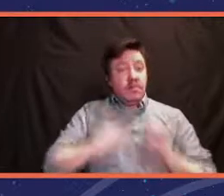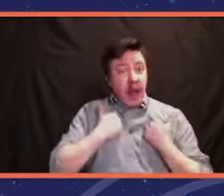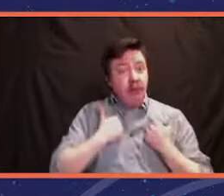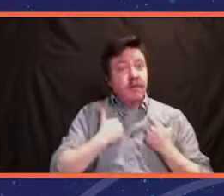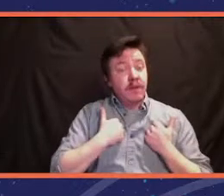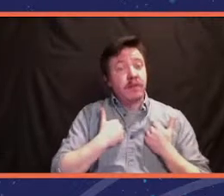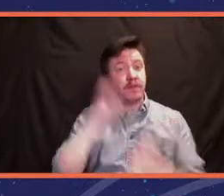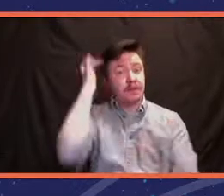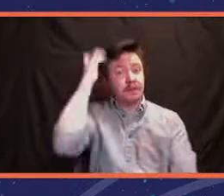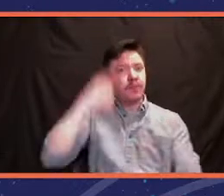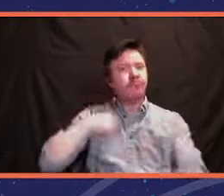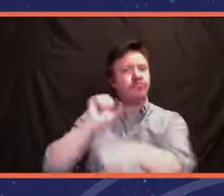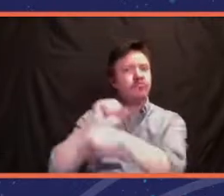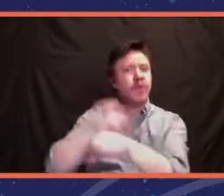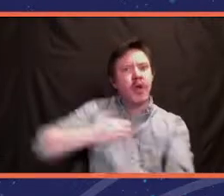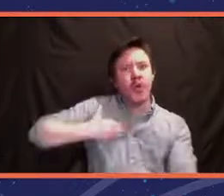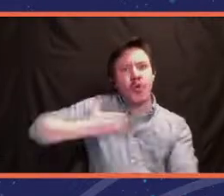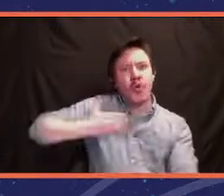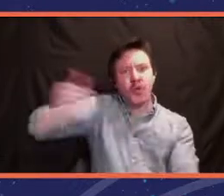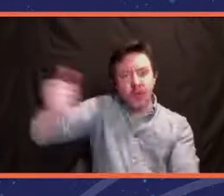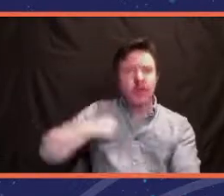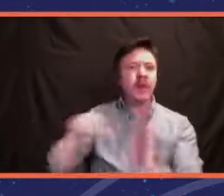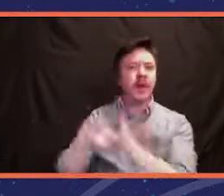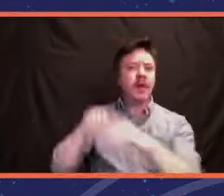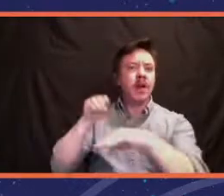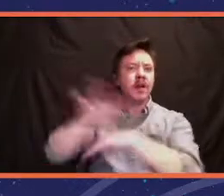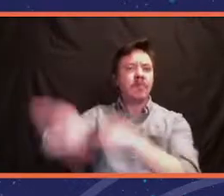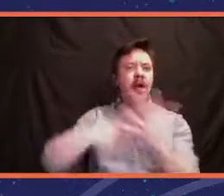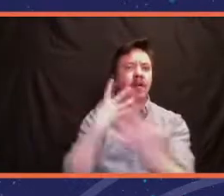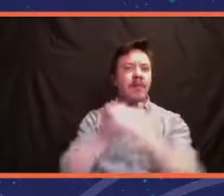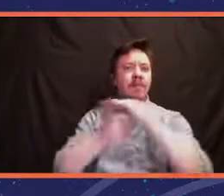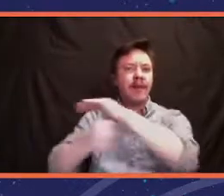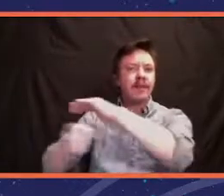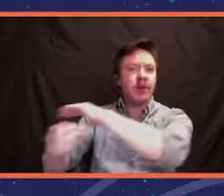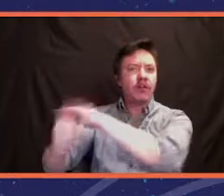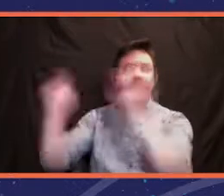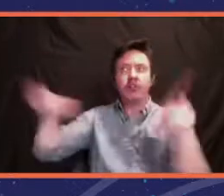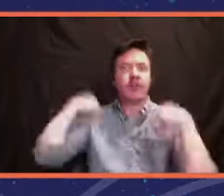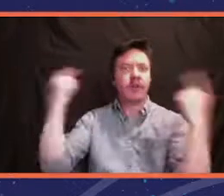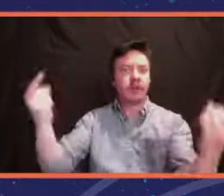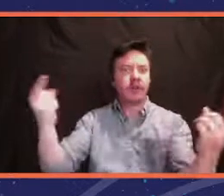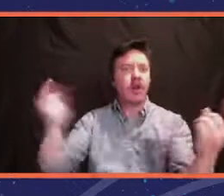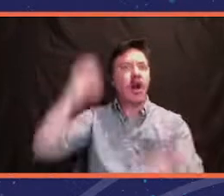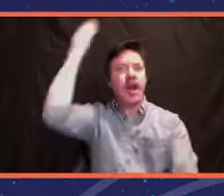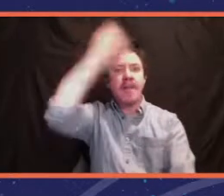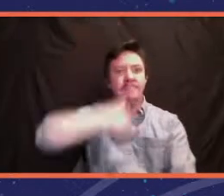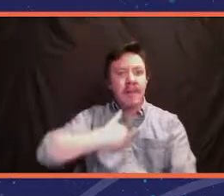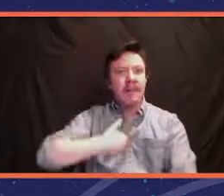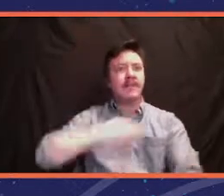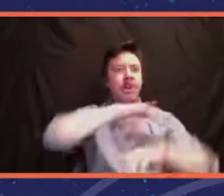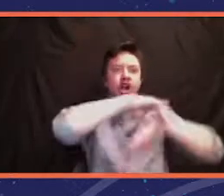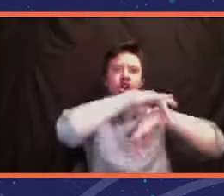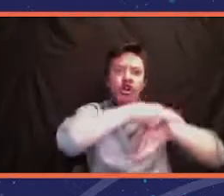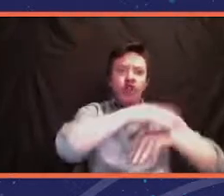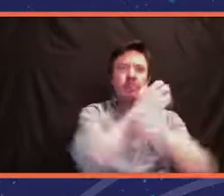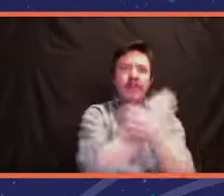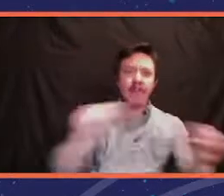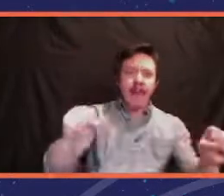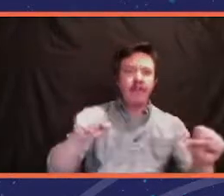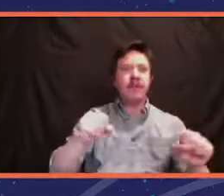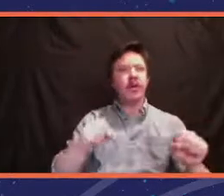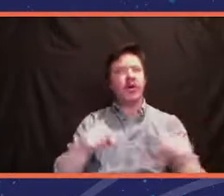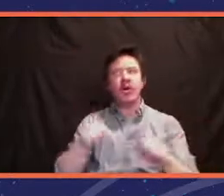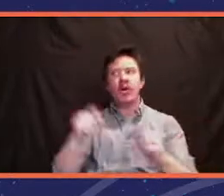youth impacted by mass incarceration for so long, but I didn't see all of the connections between how these impacted also